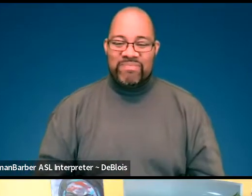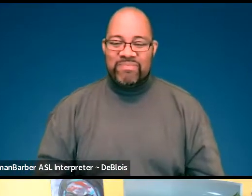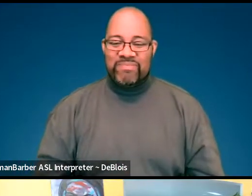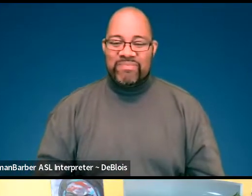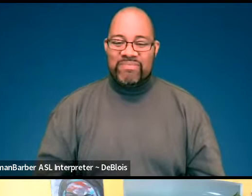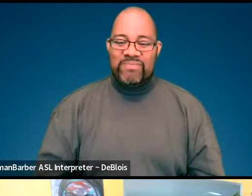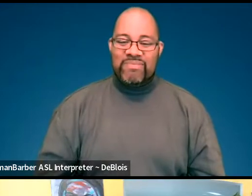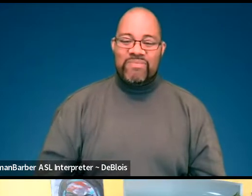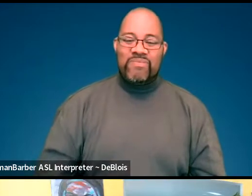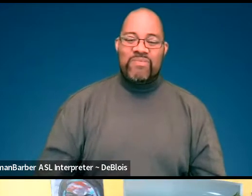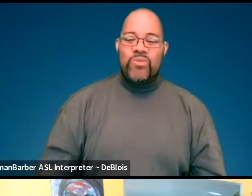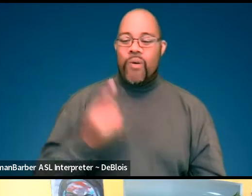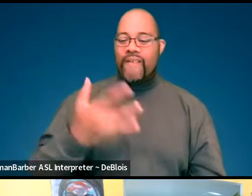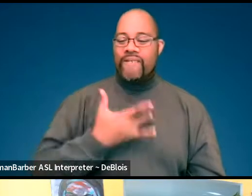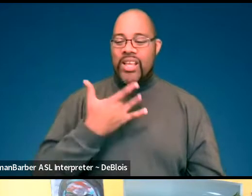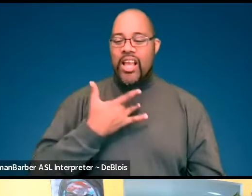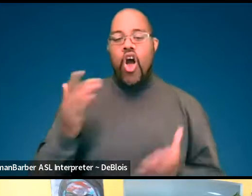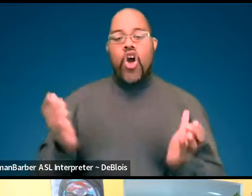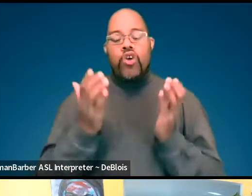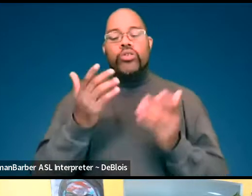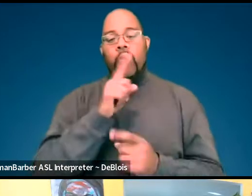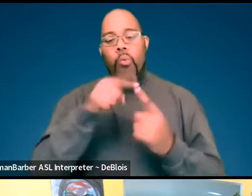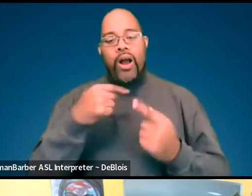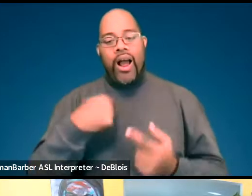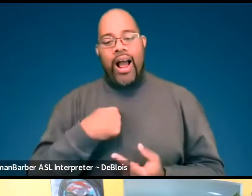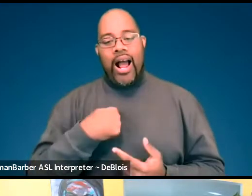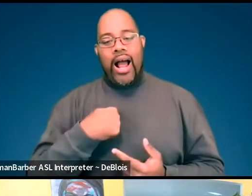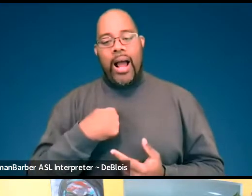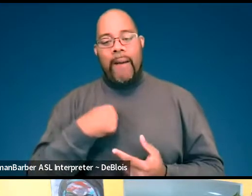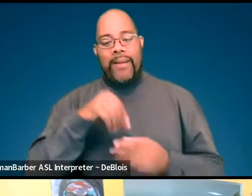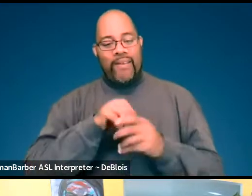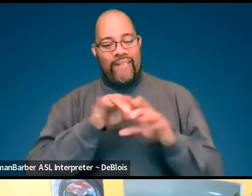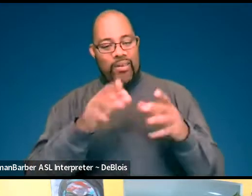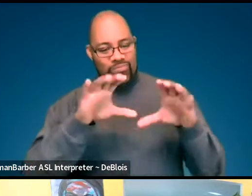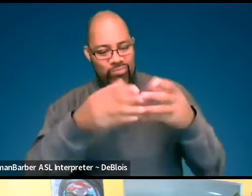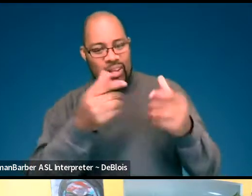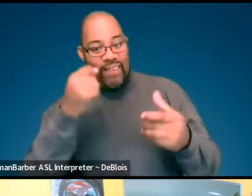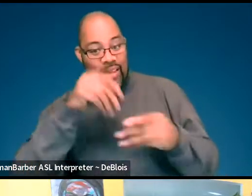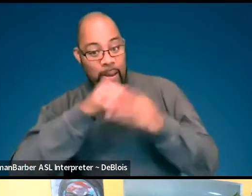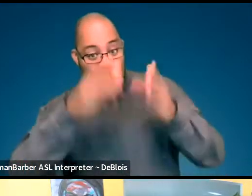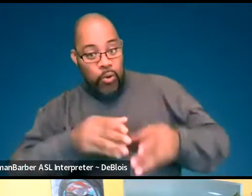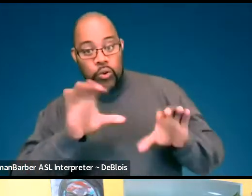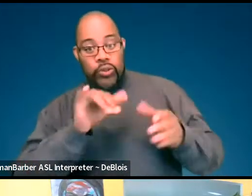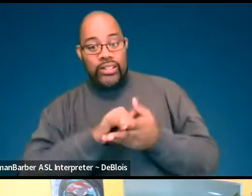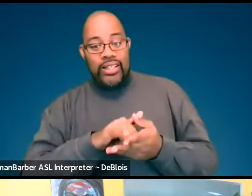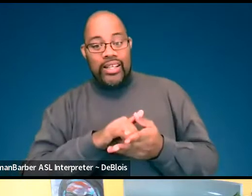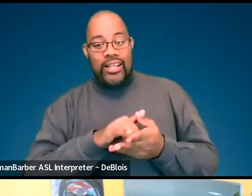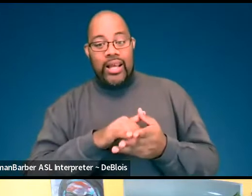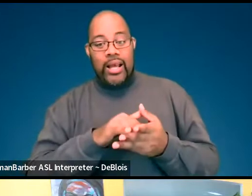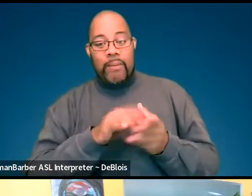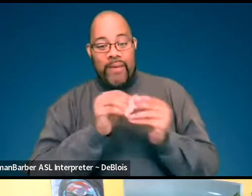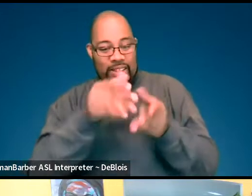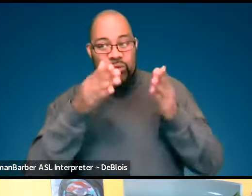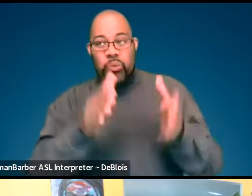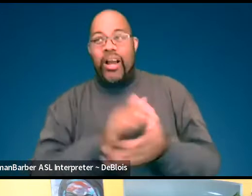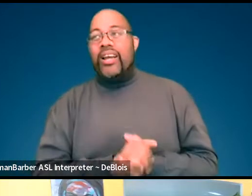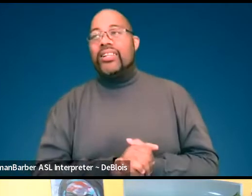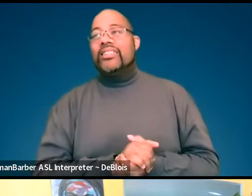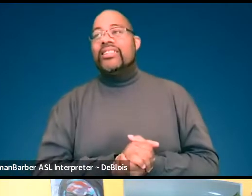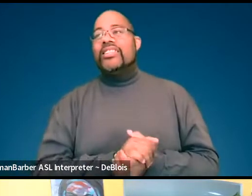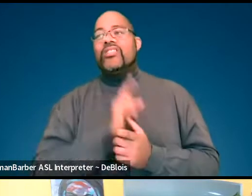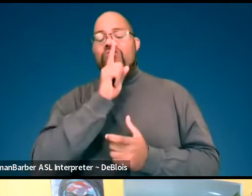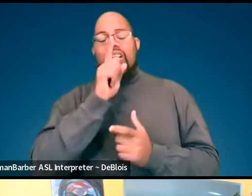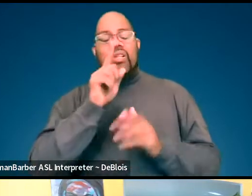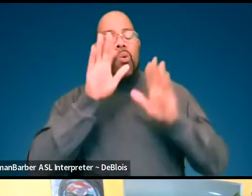I always feel encouraged whenever I am in your presence, whether we're in person or doing it or meeting this way. You're such a